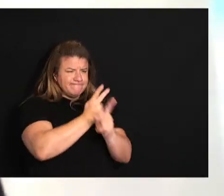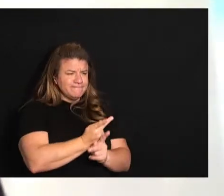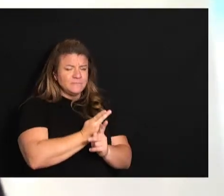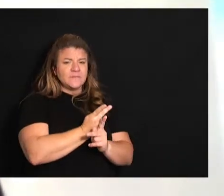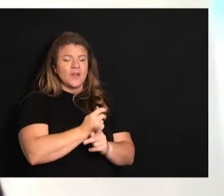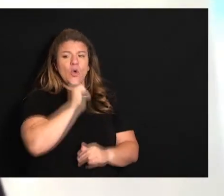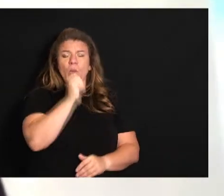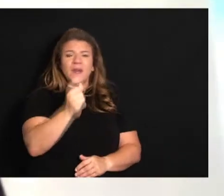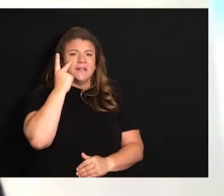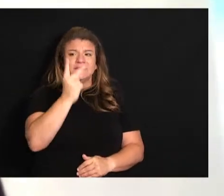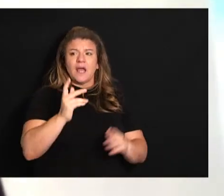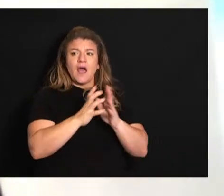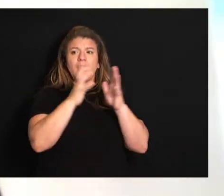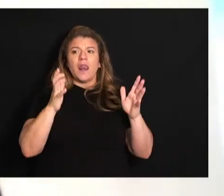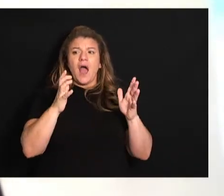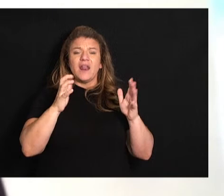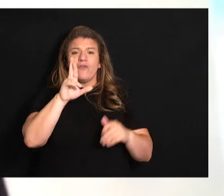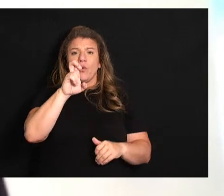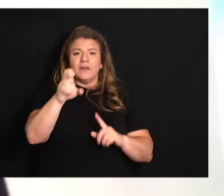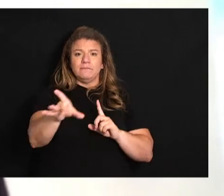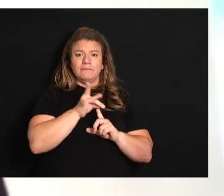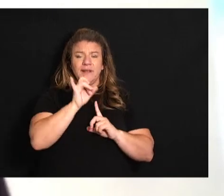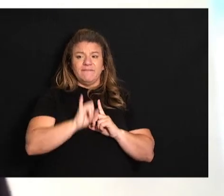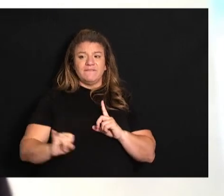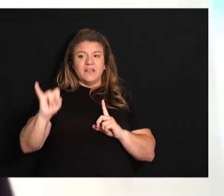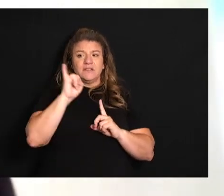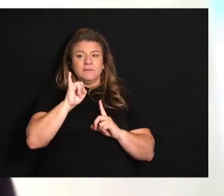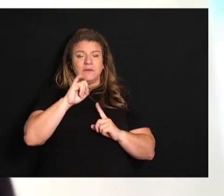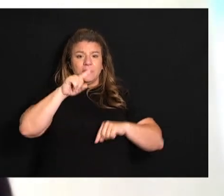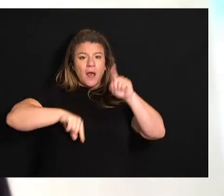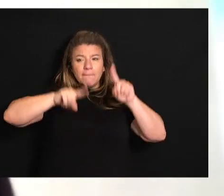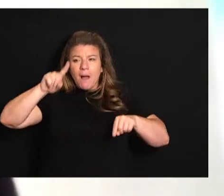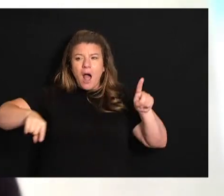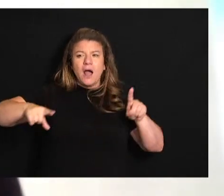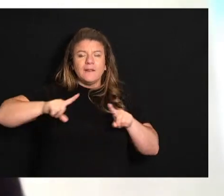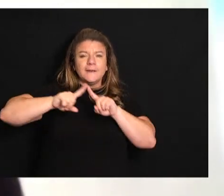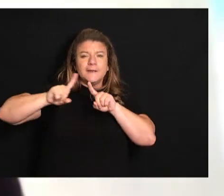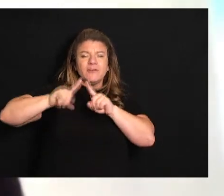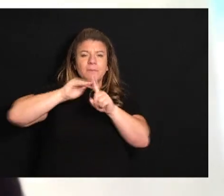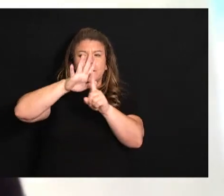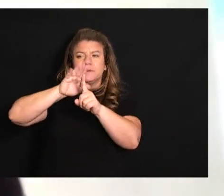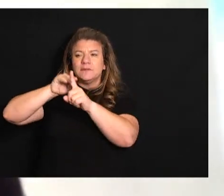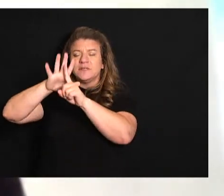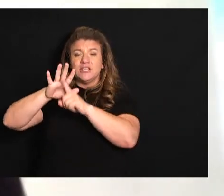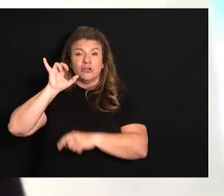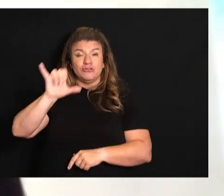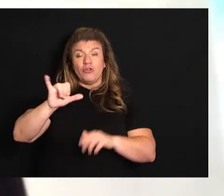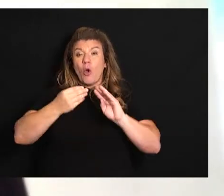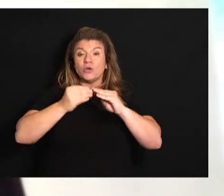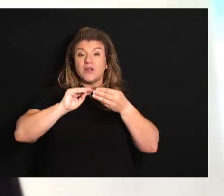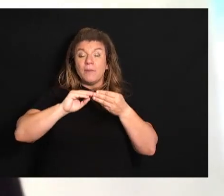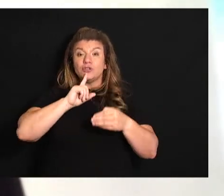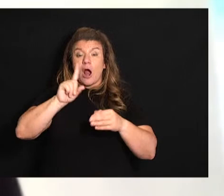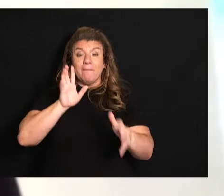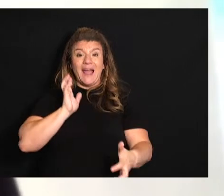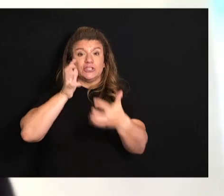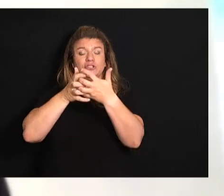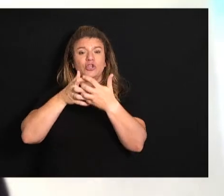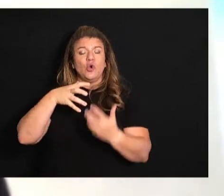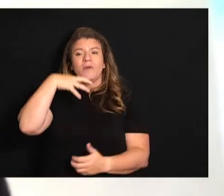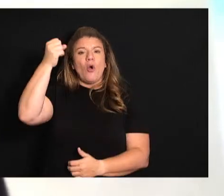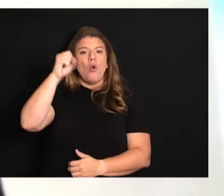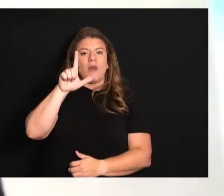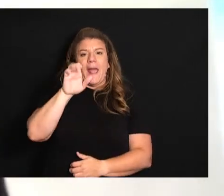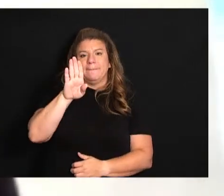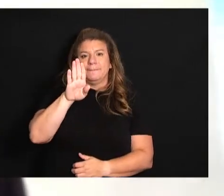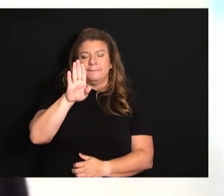see a significant amount of reinfections among our population. So those numbers were matched with the older labs